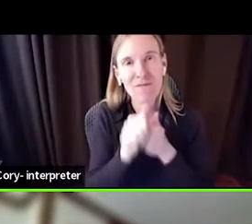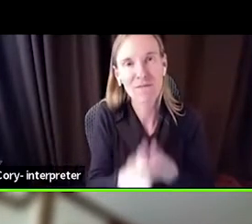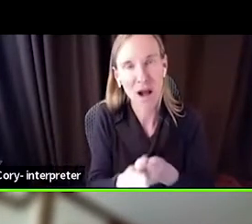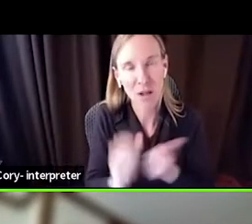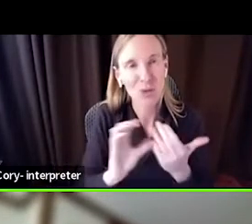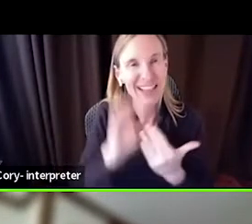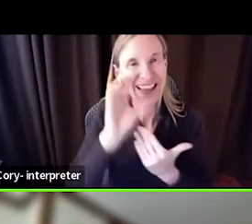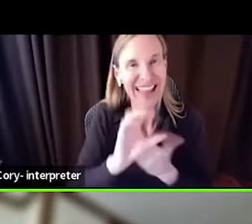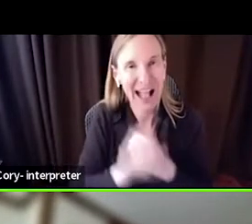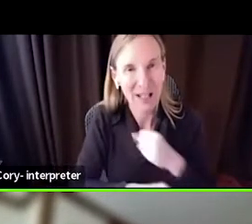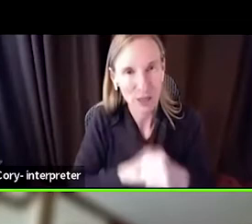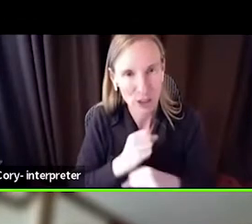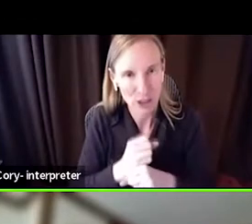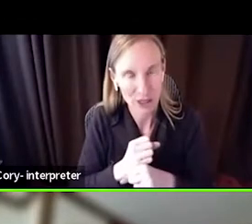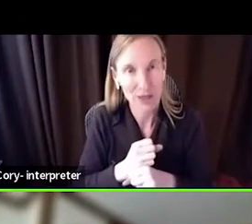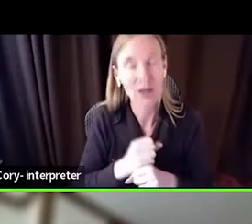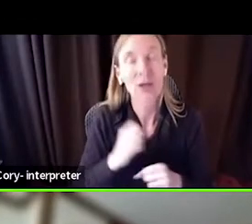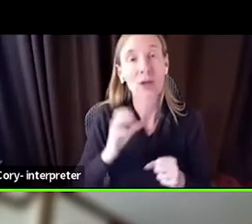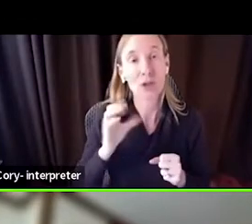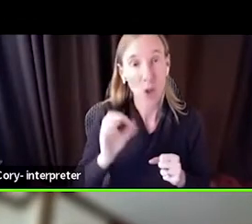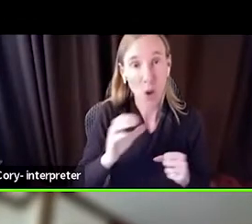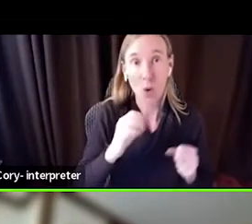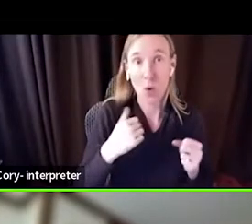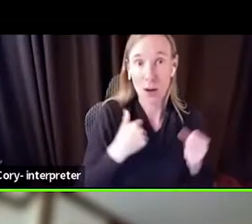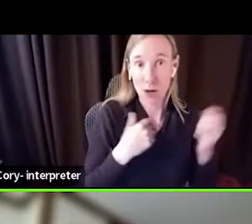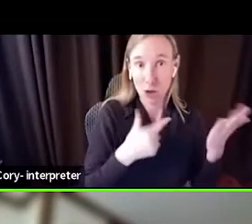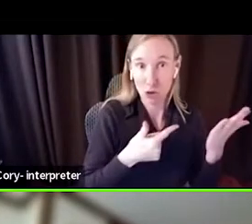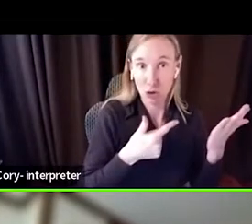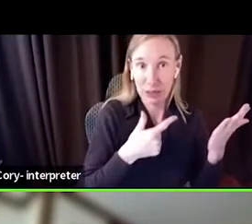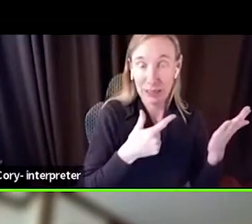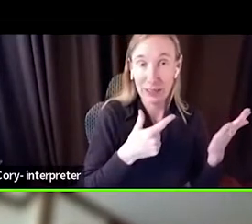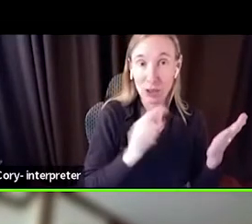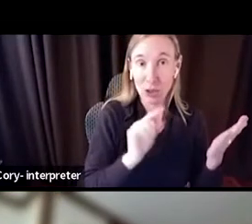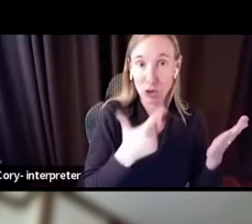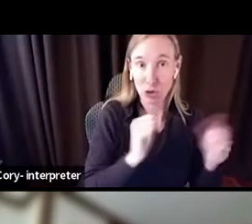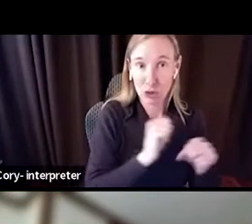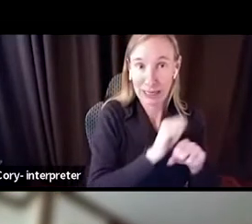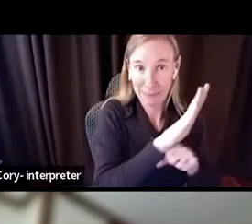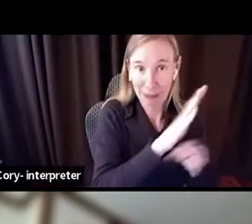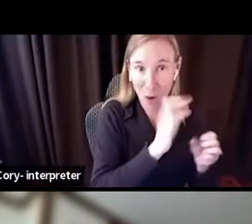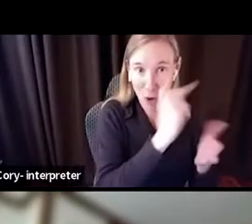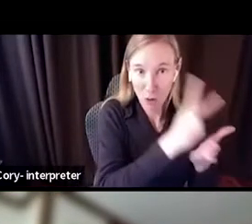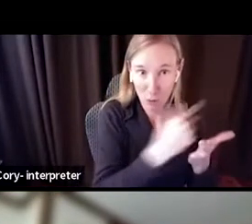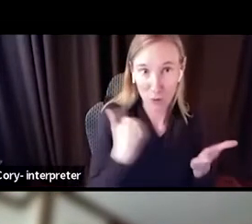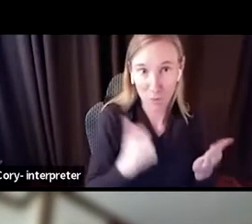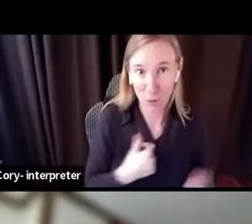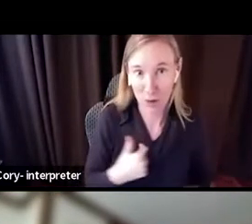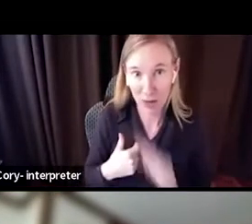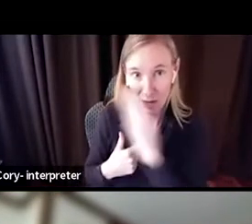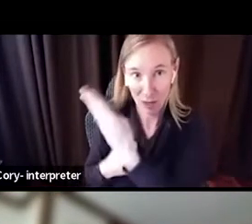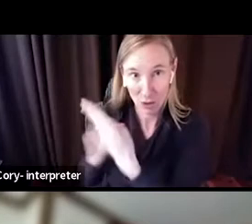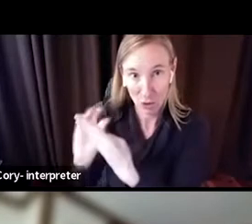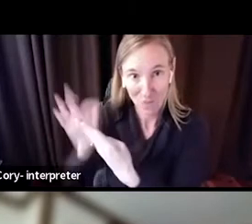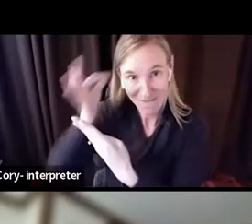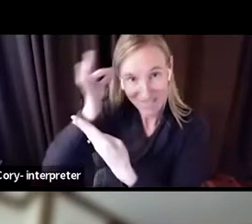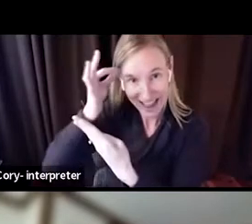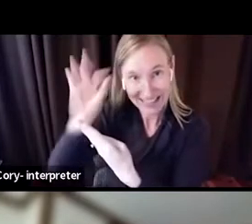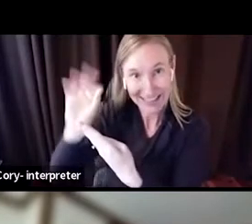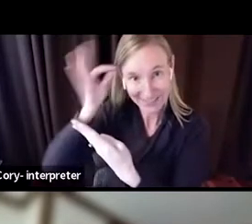talking about beginning January 1st, 2024. And we do not have the ability